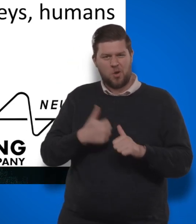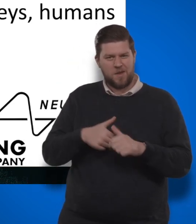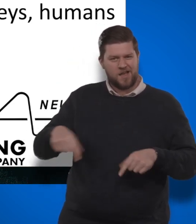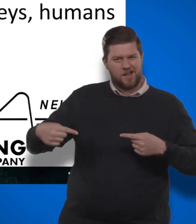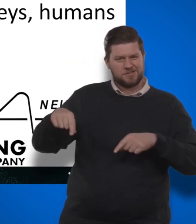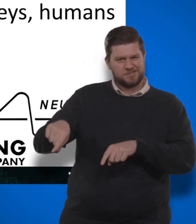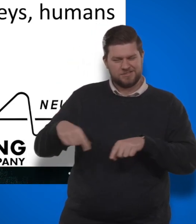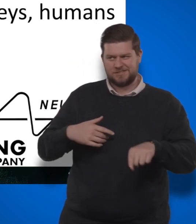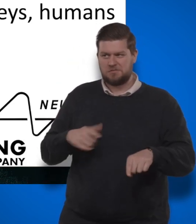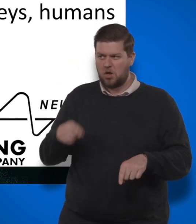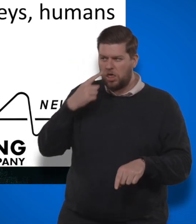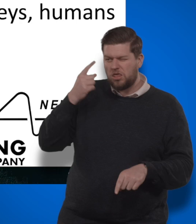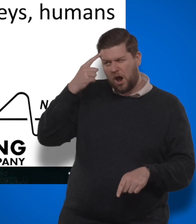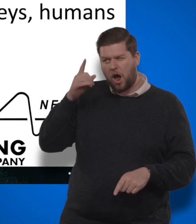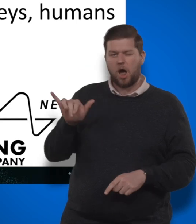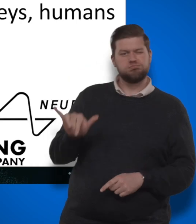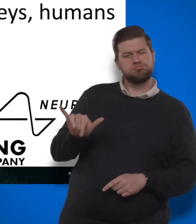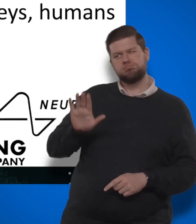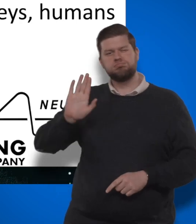happen which other people said were completely impossible.